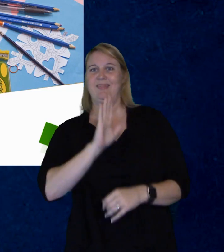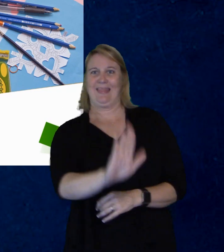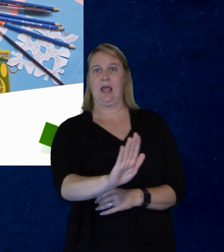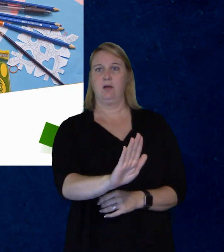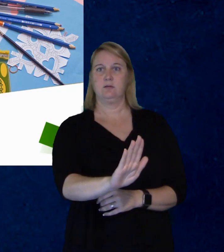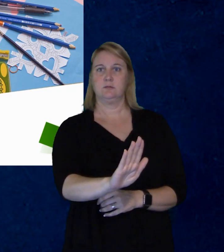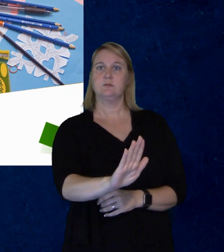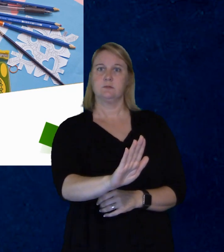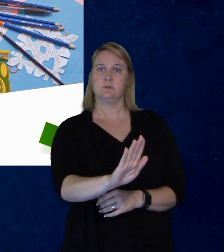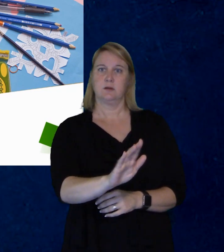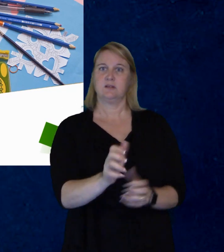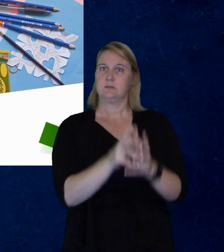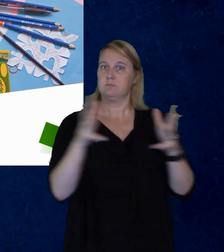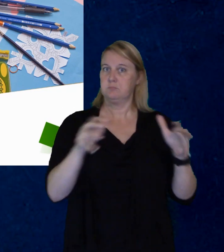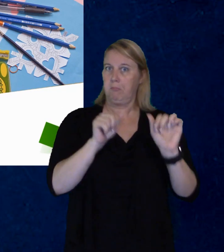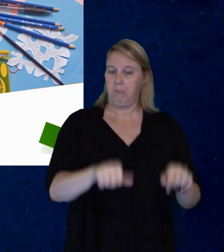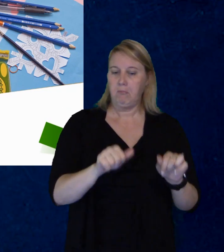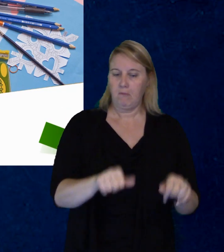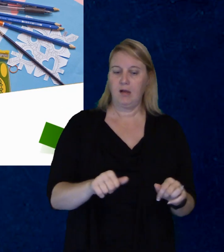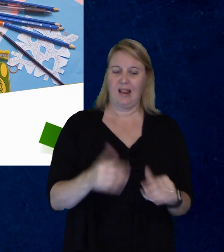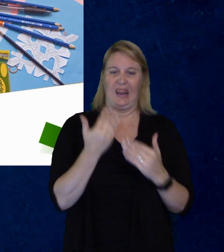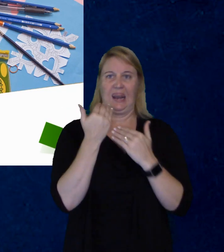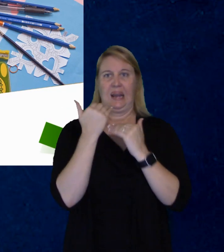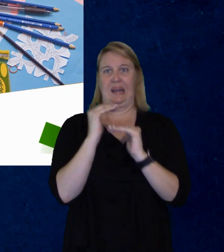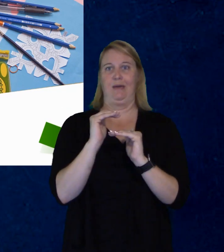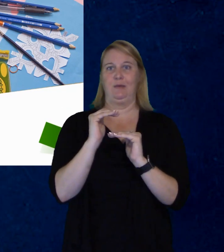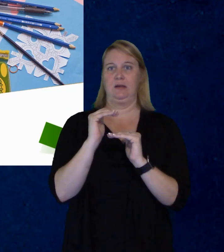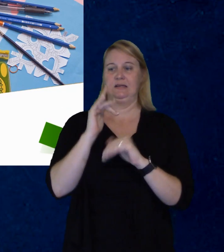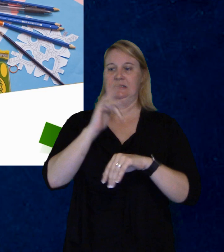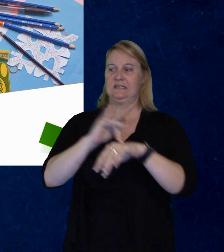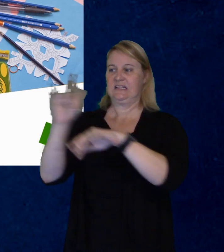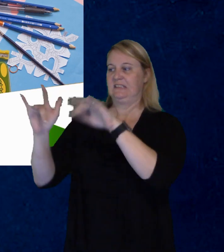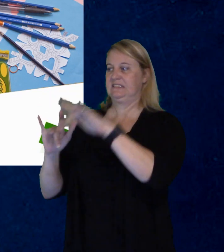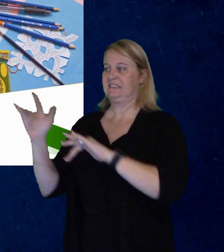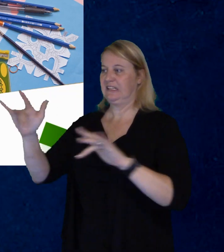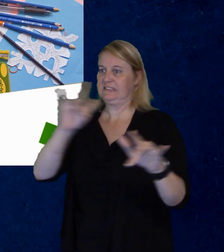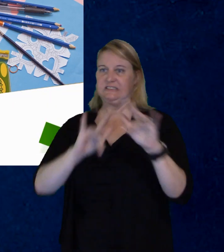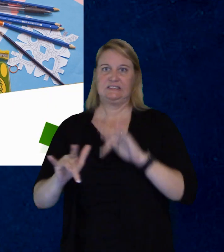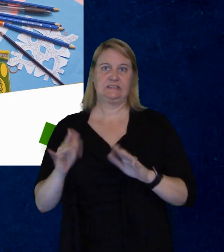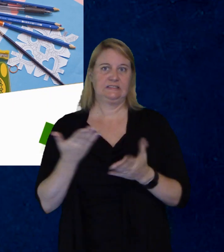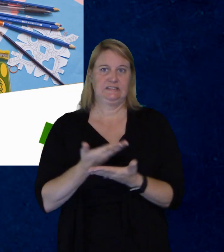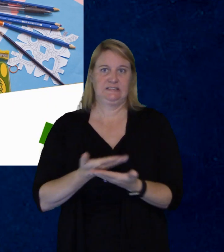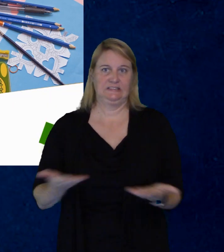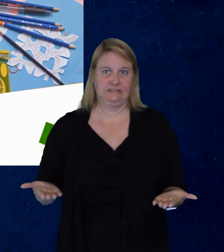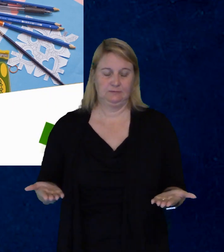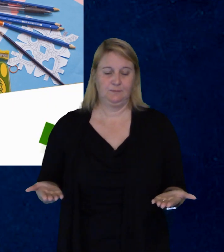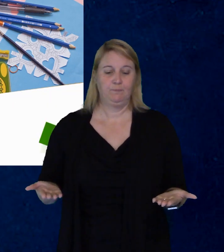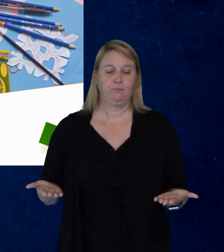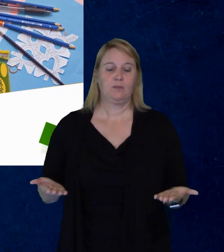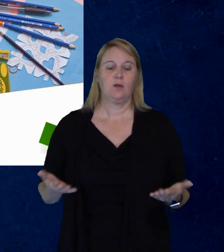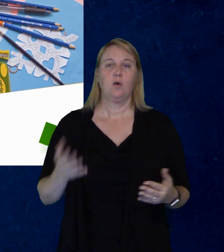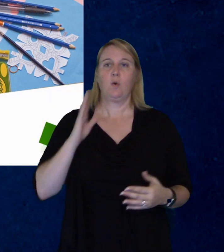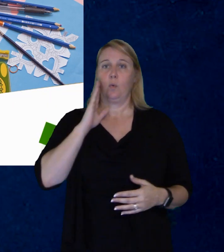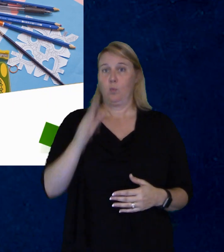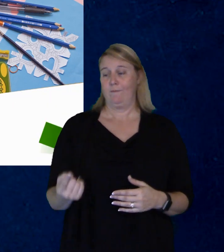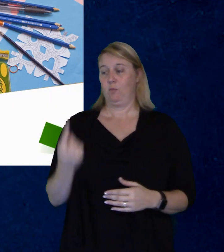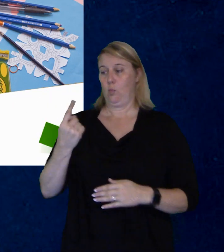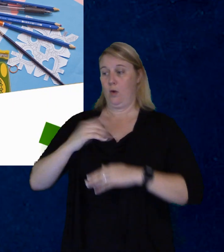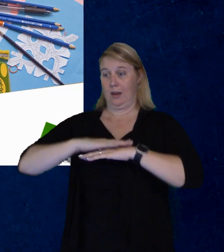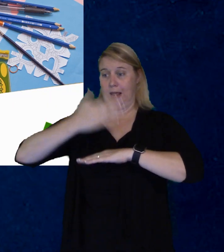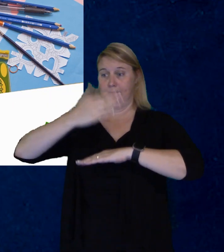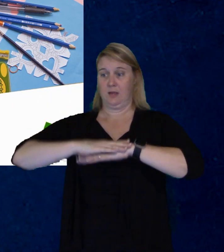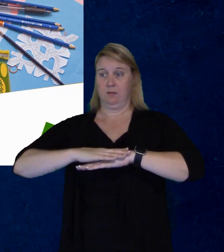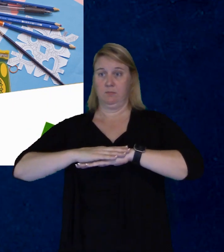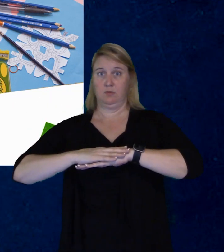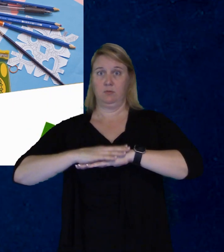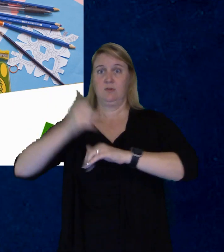as possible to, again, limit people touching all the same items. And again, we are going to assign one Chromebook here at school